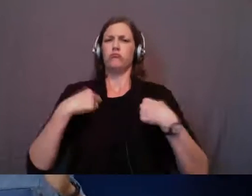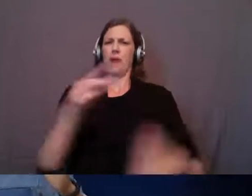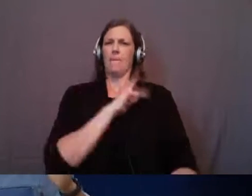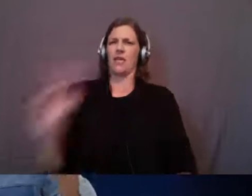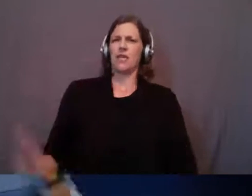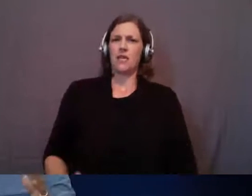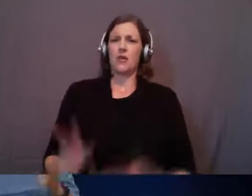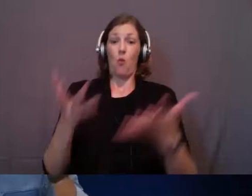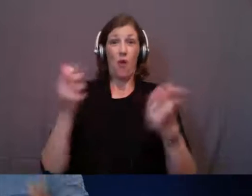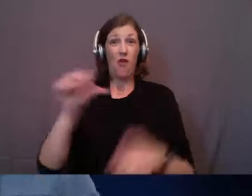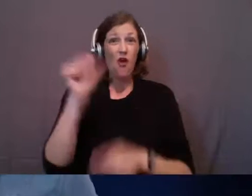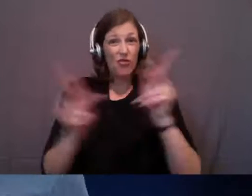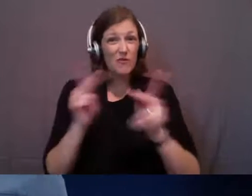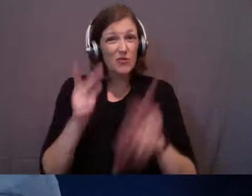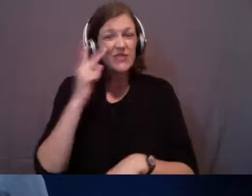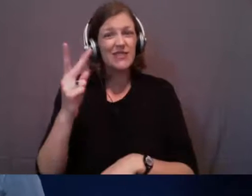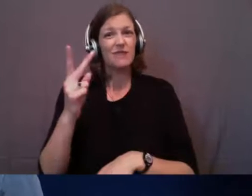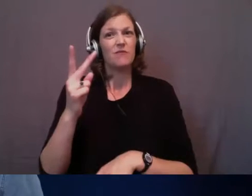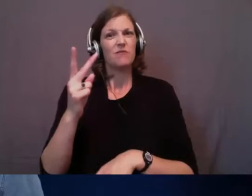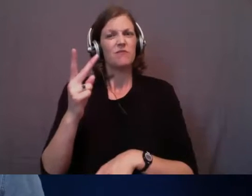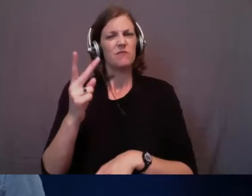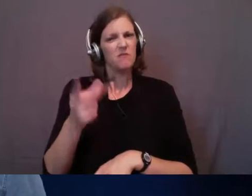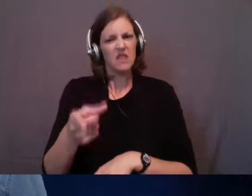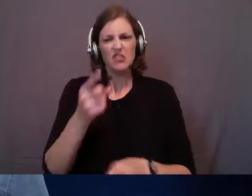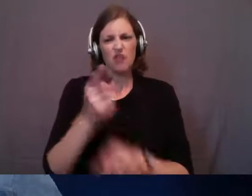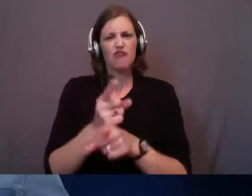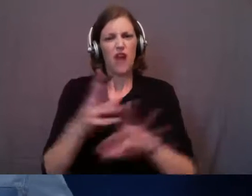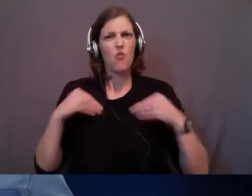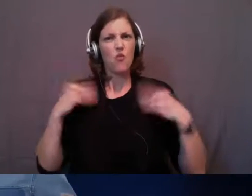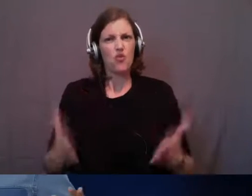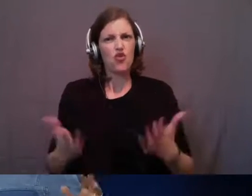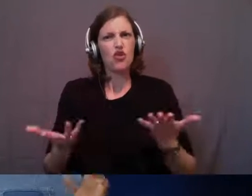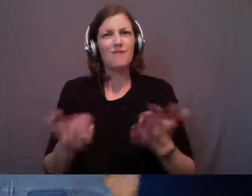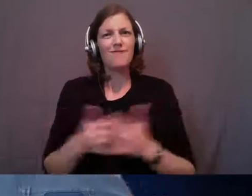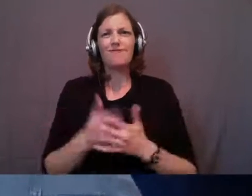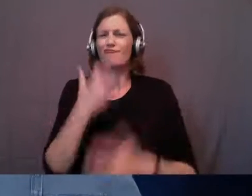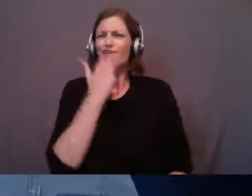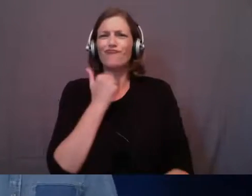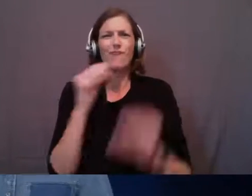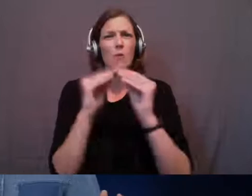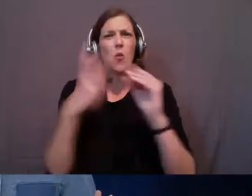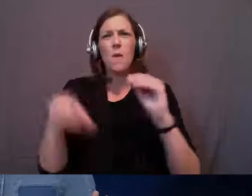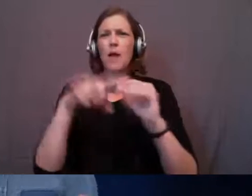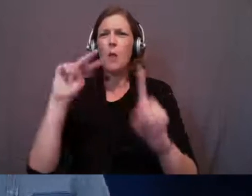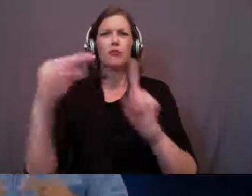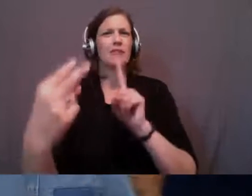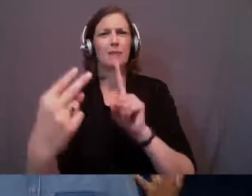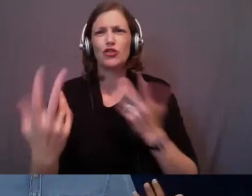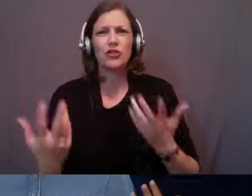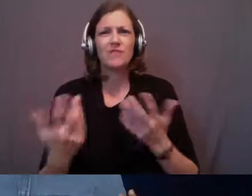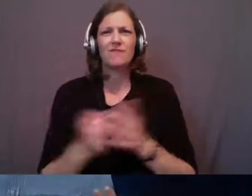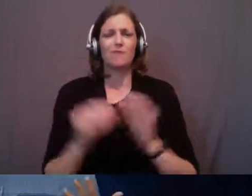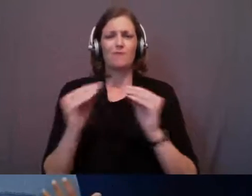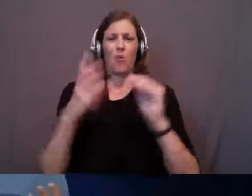him as the rightful owner of a kingdom. And he cared more about the perception. He cared more about the